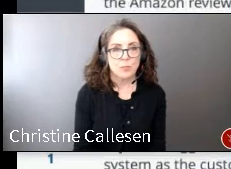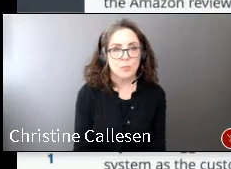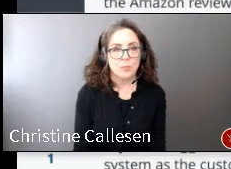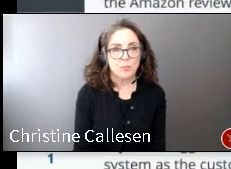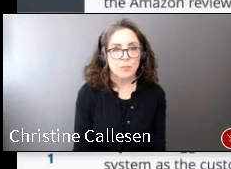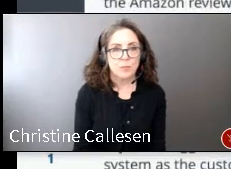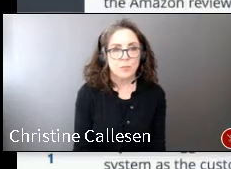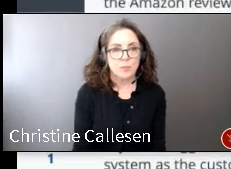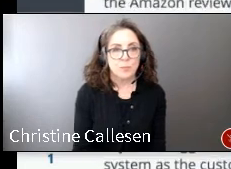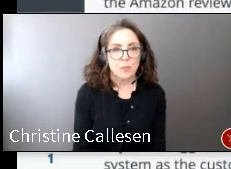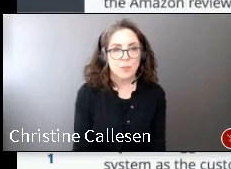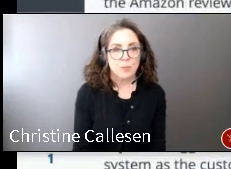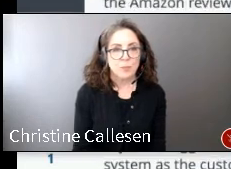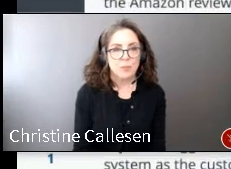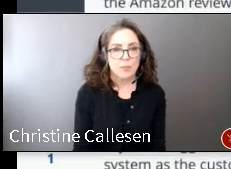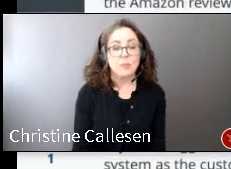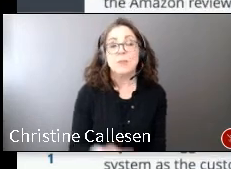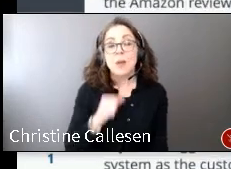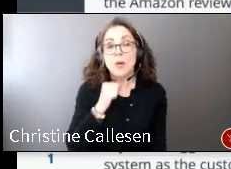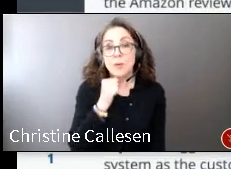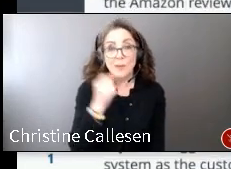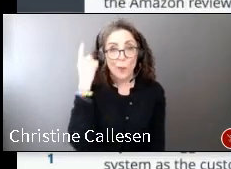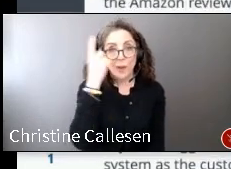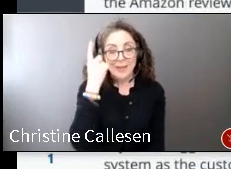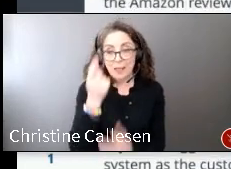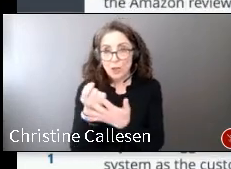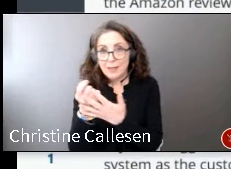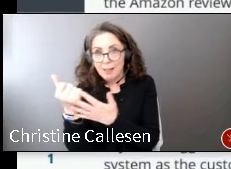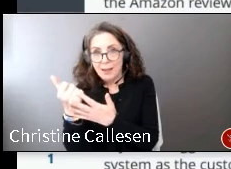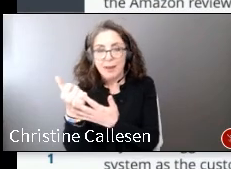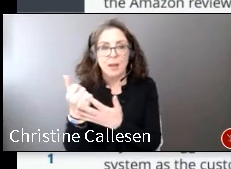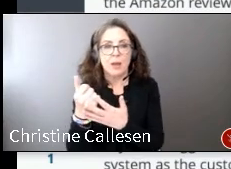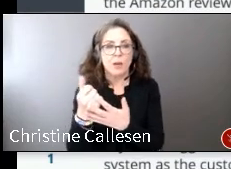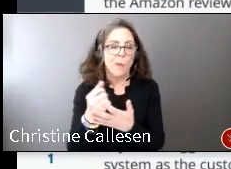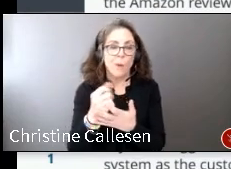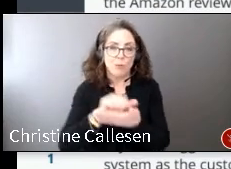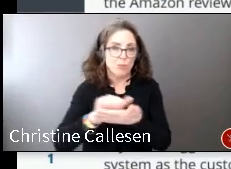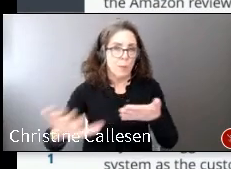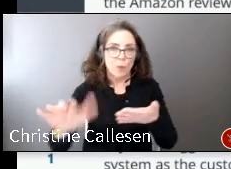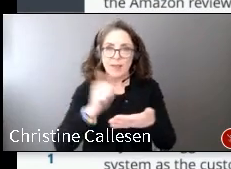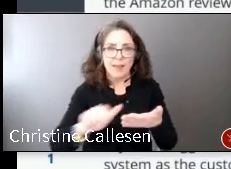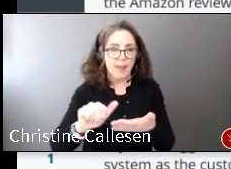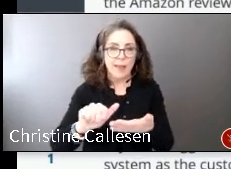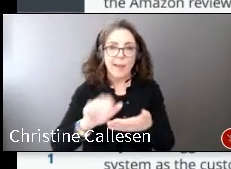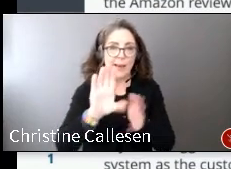Then we don't consider deleting or removing any characters.